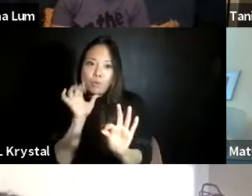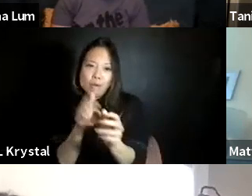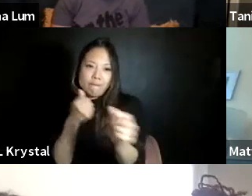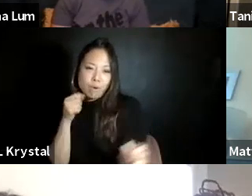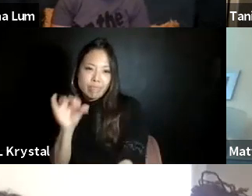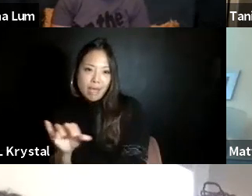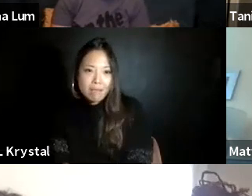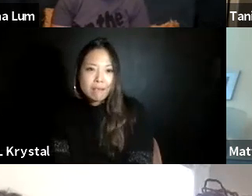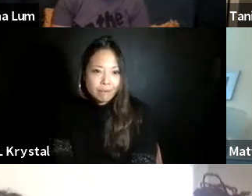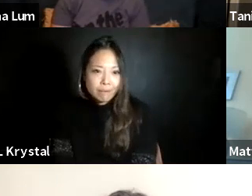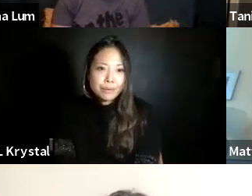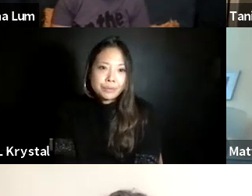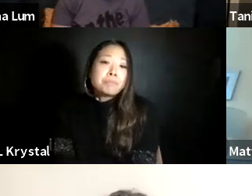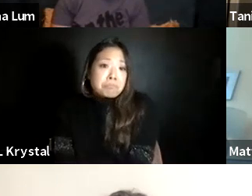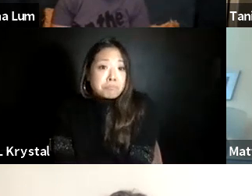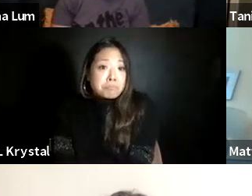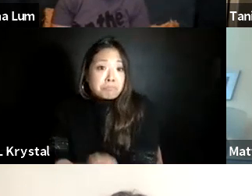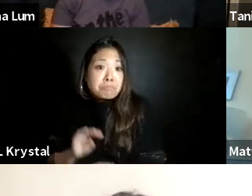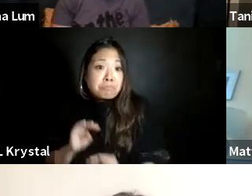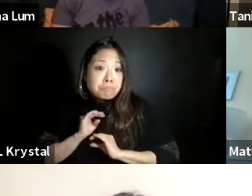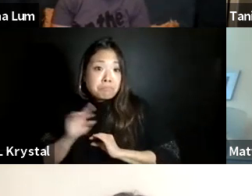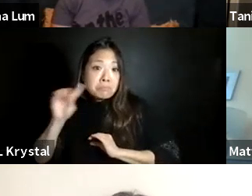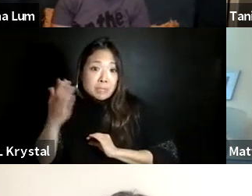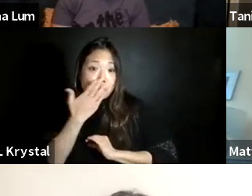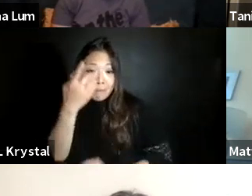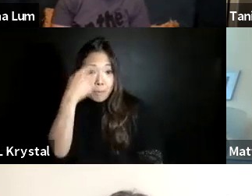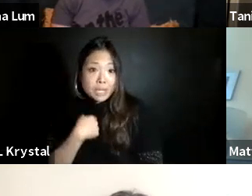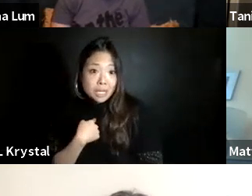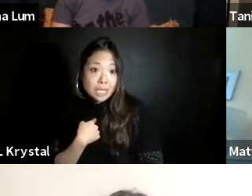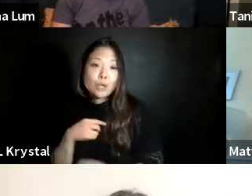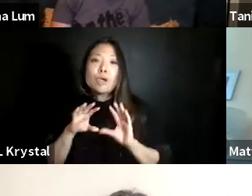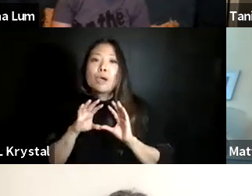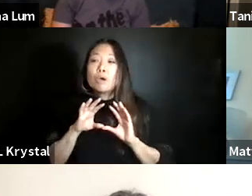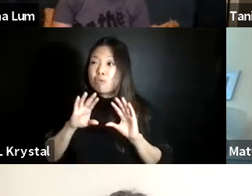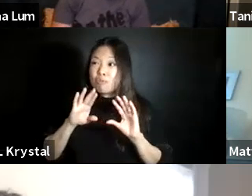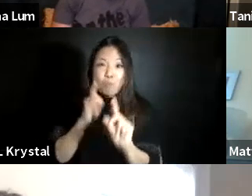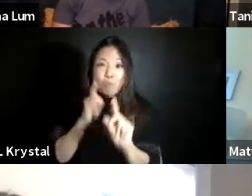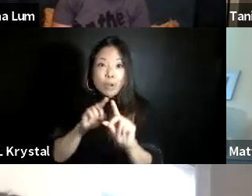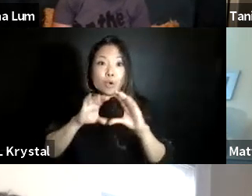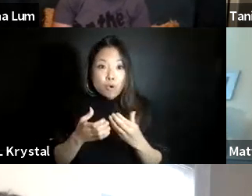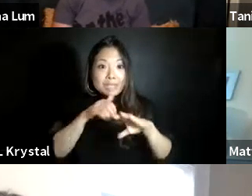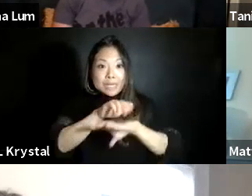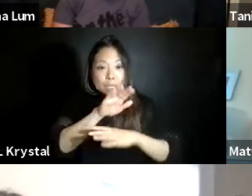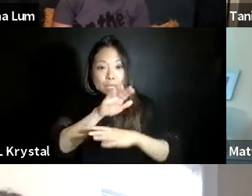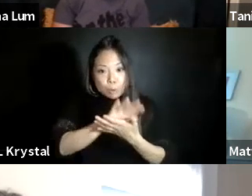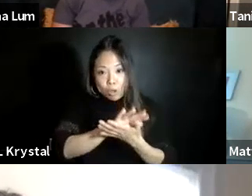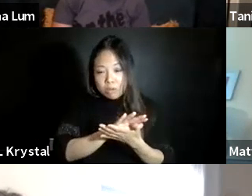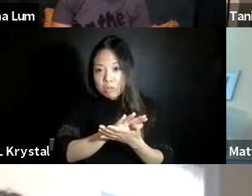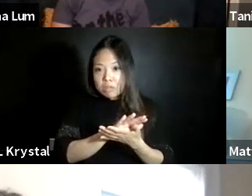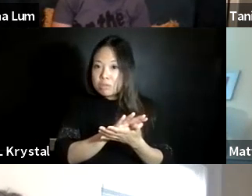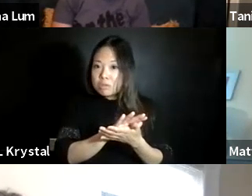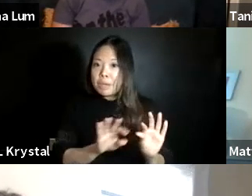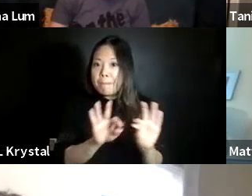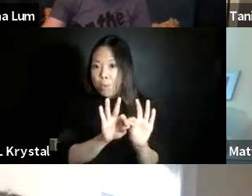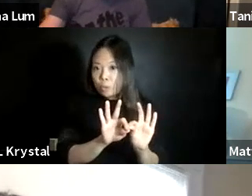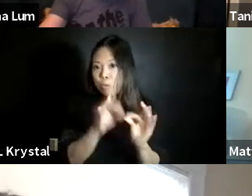that sounds good to me. Any way of grouping sending schools that takes into account SES. Okay. Would be